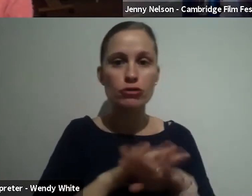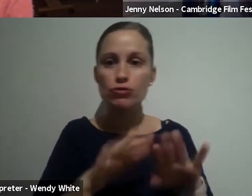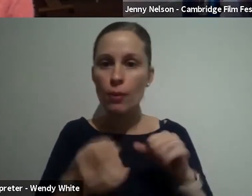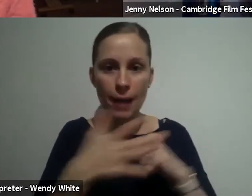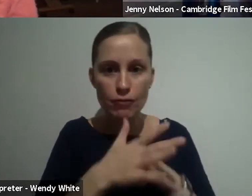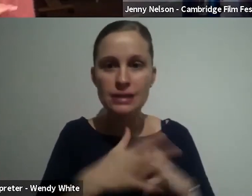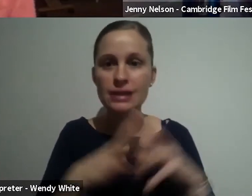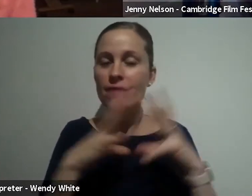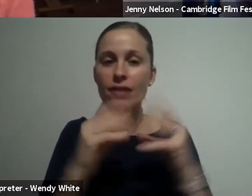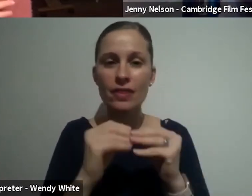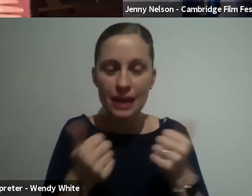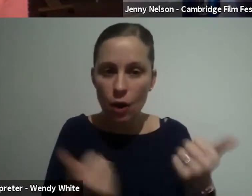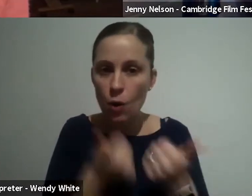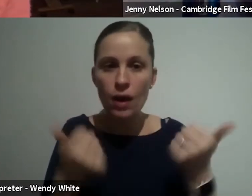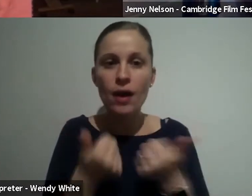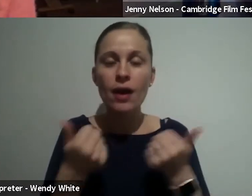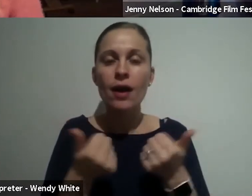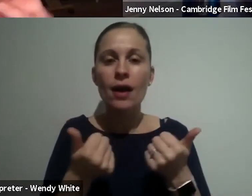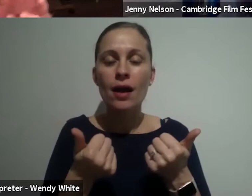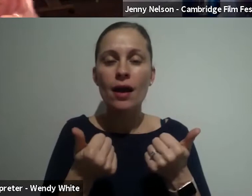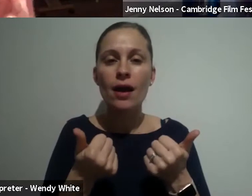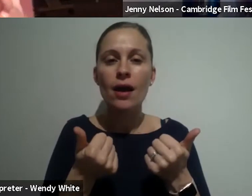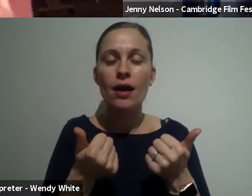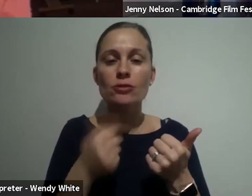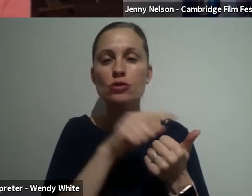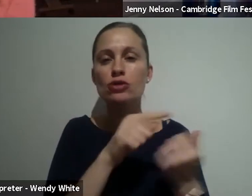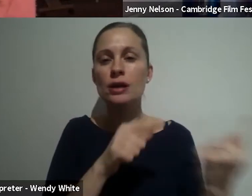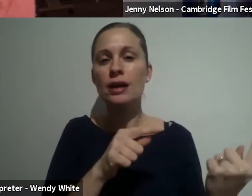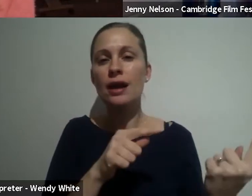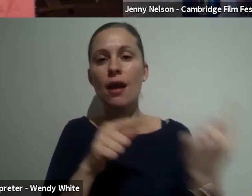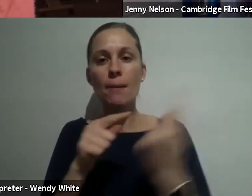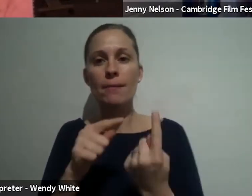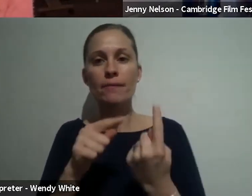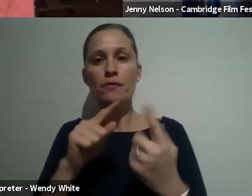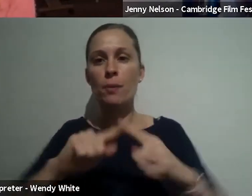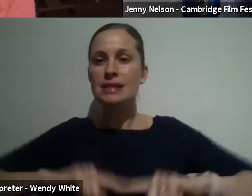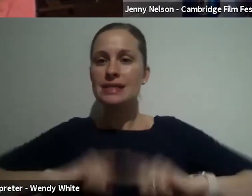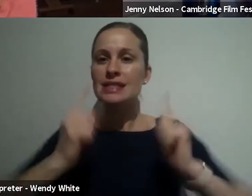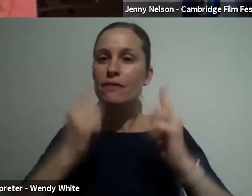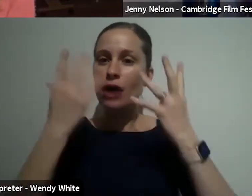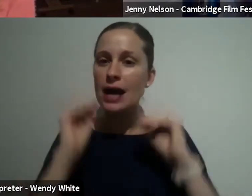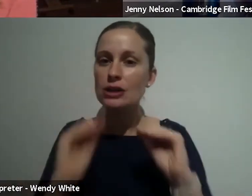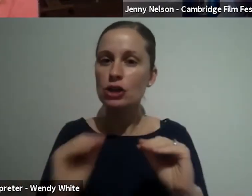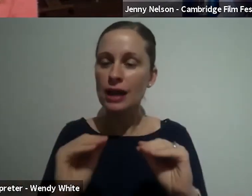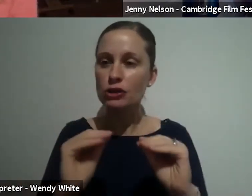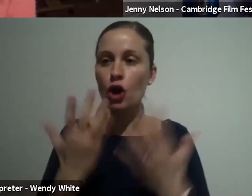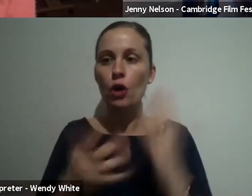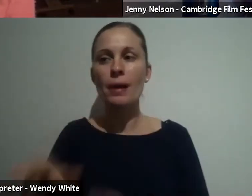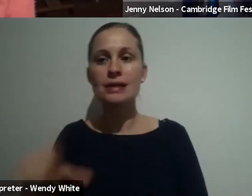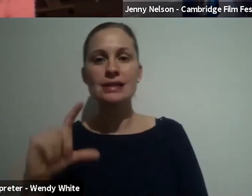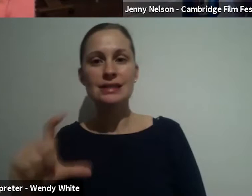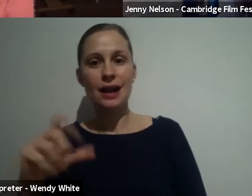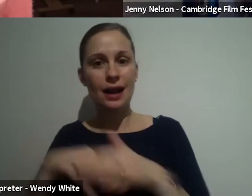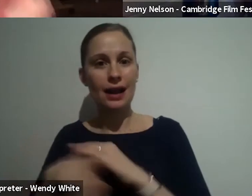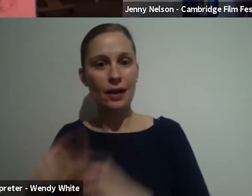And she's she comes totally from a different education that Celia is receiving at the